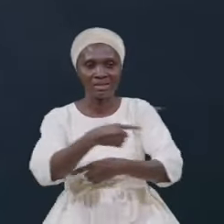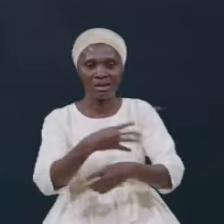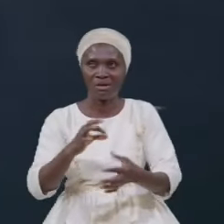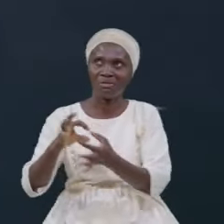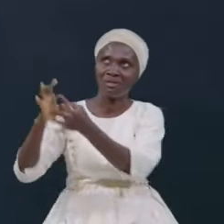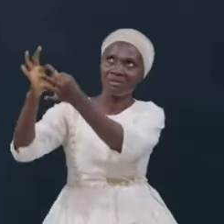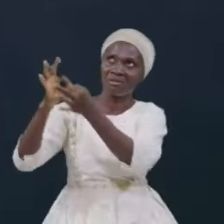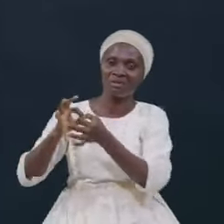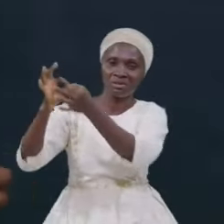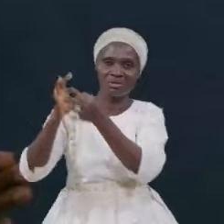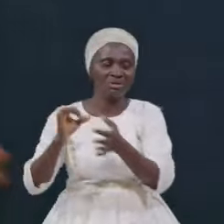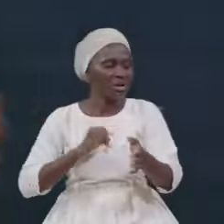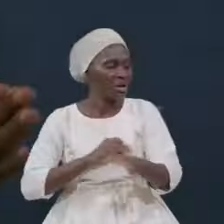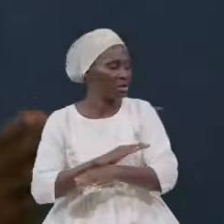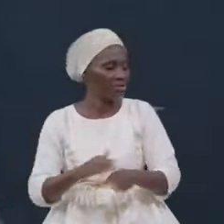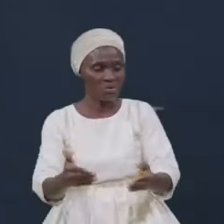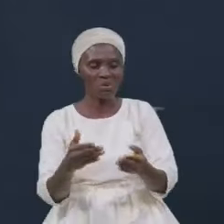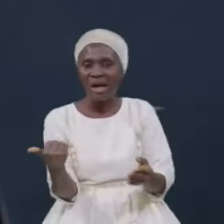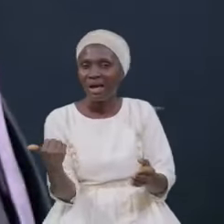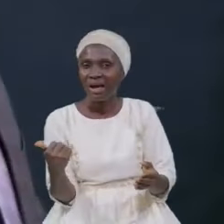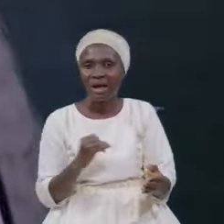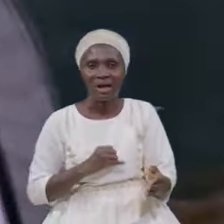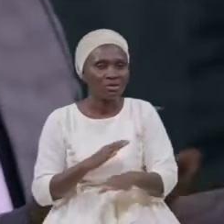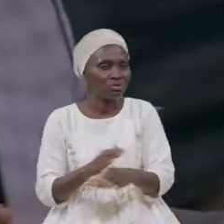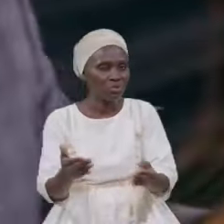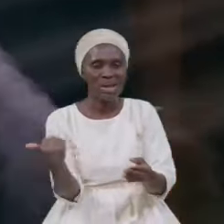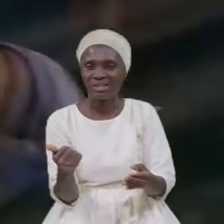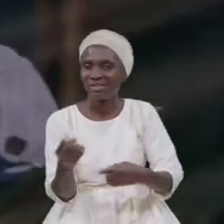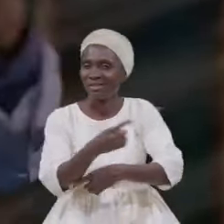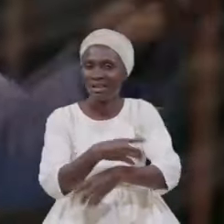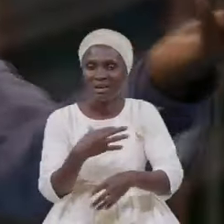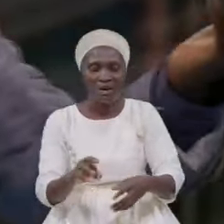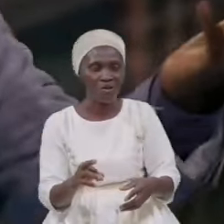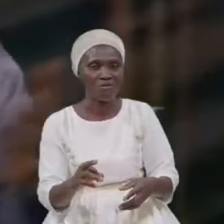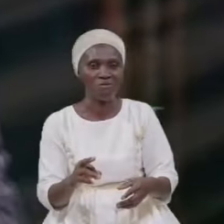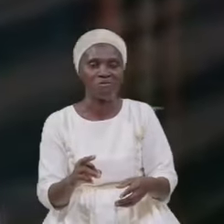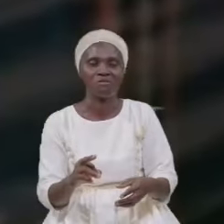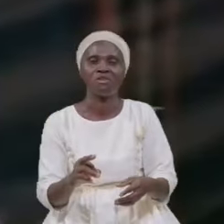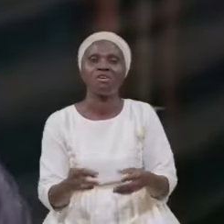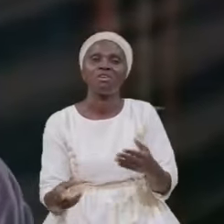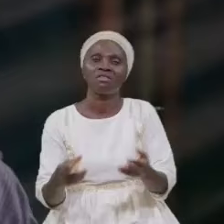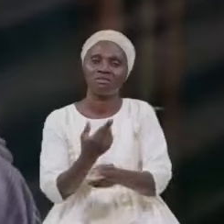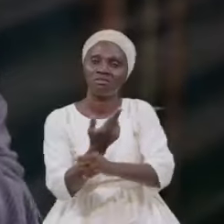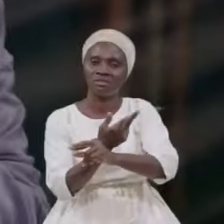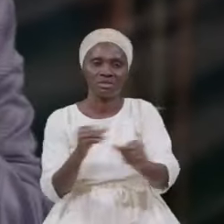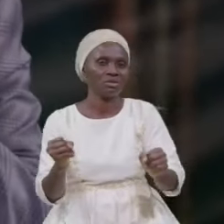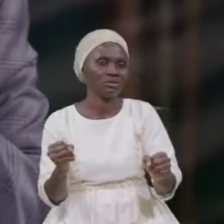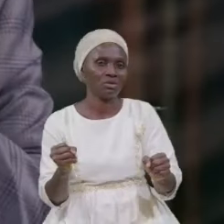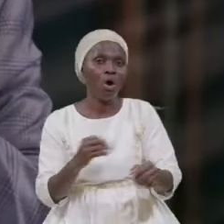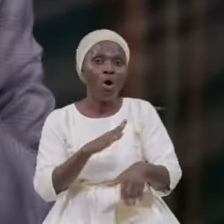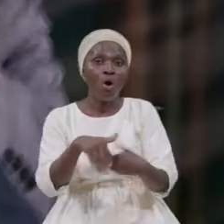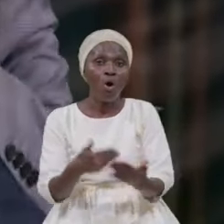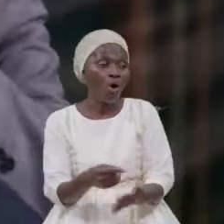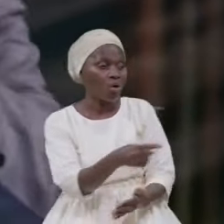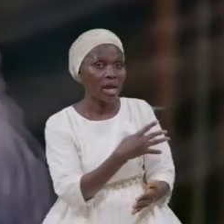redemption. All they want, the day of rebellion. That is the day of rebellion. for all